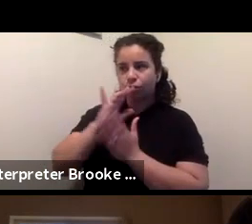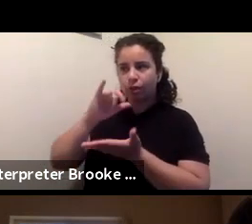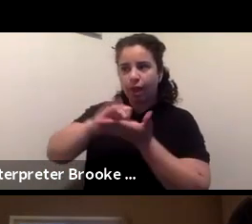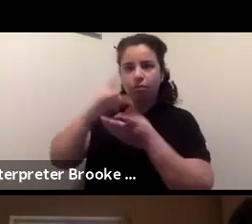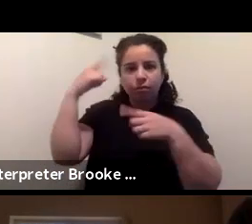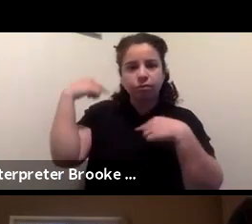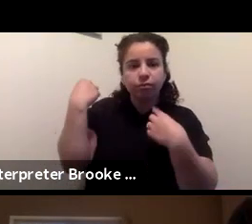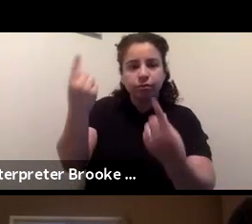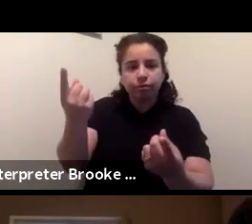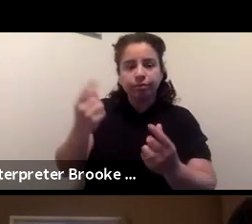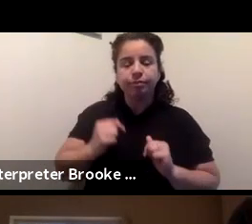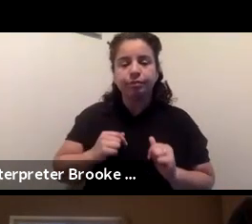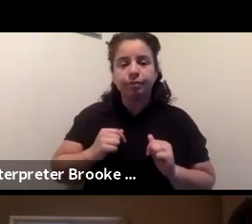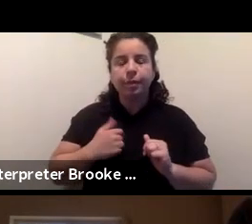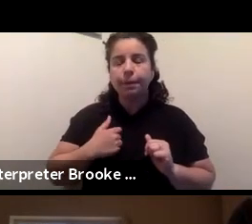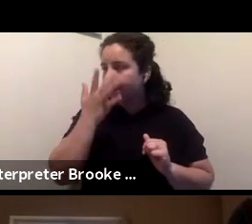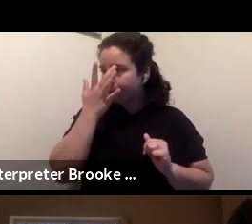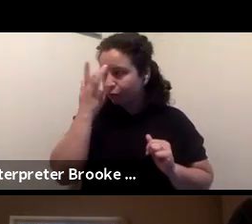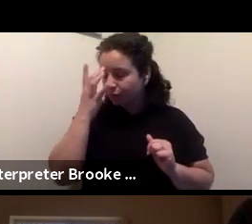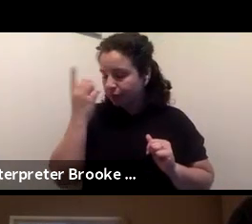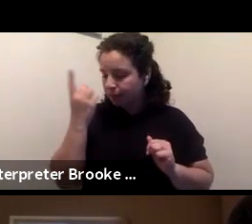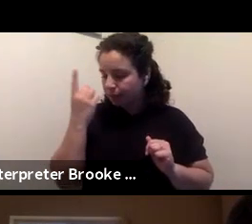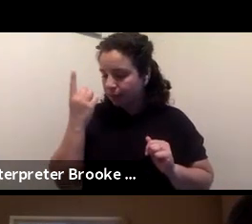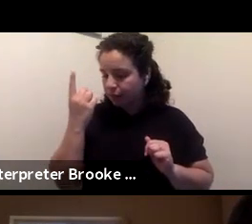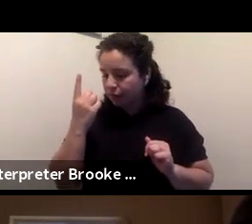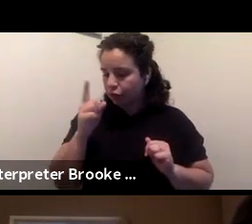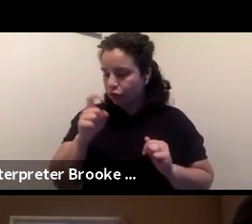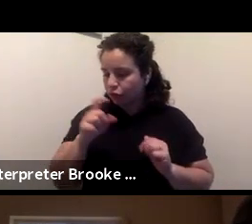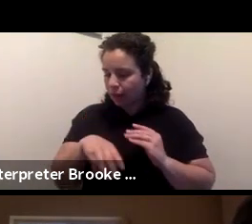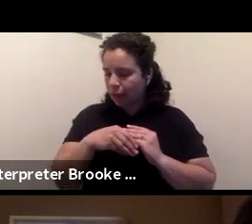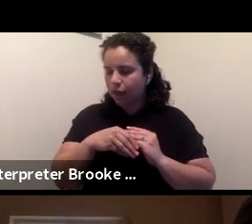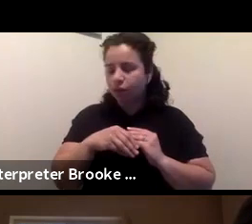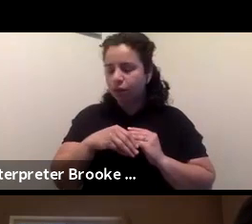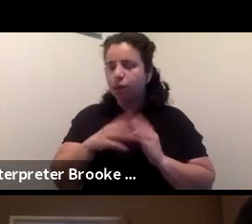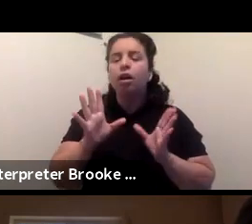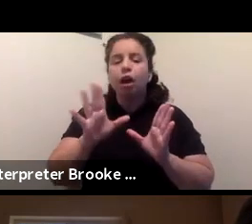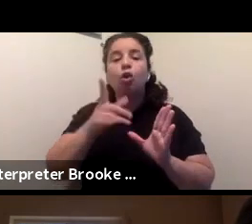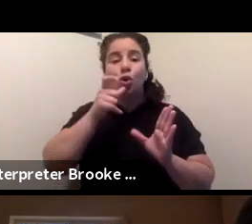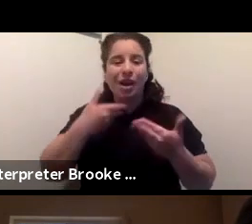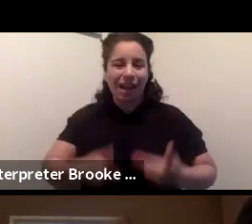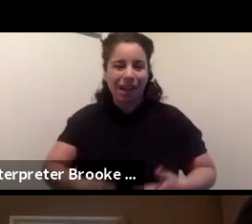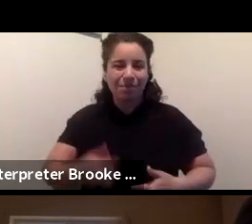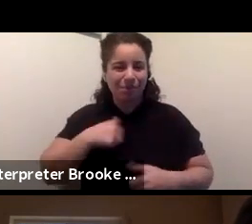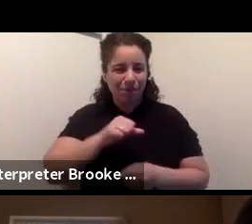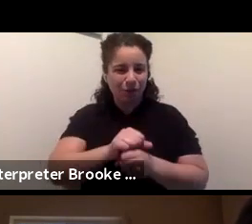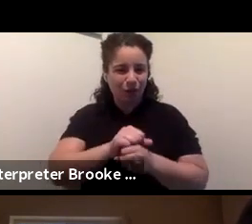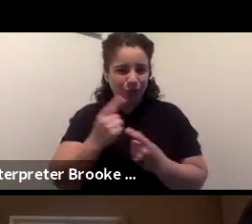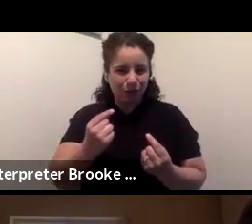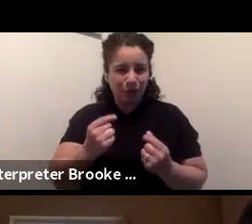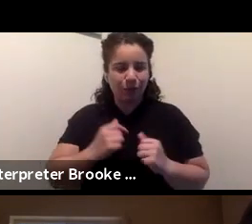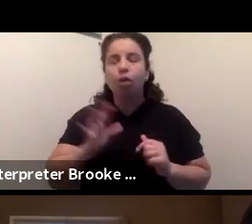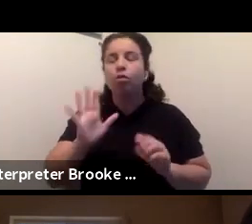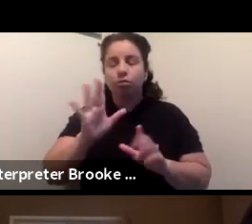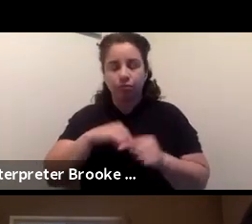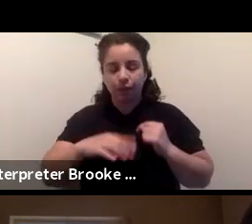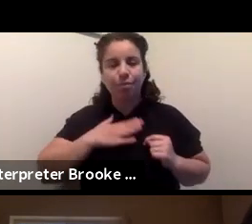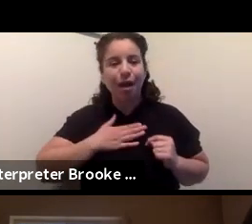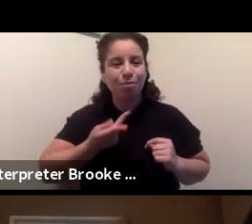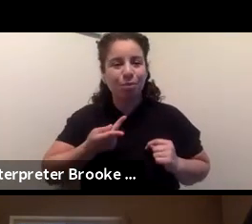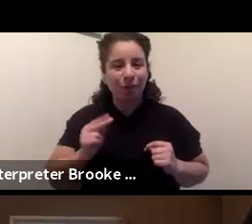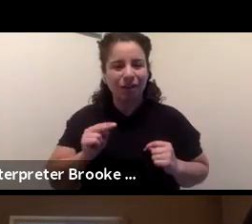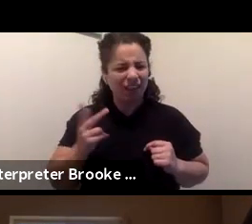I'm forgetting some things, I think, about my check-in. Who am I? What do I do? My pronouns. I